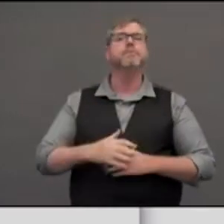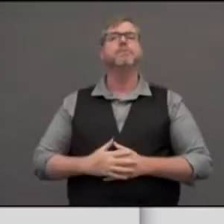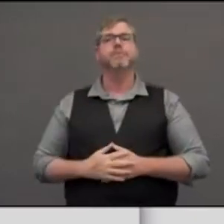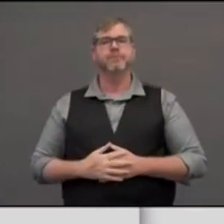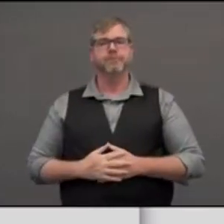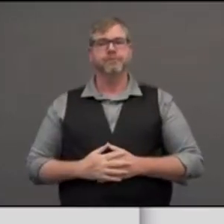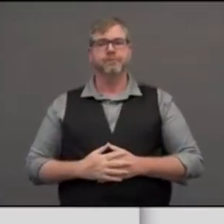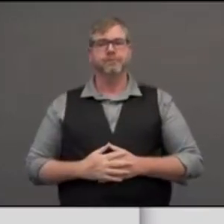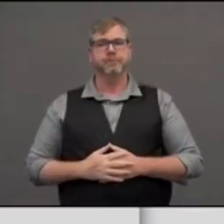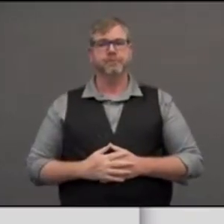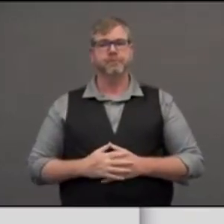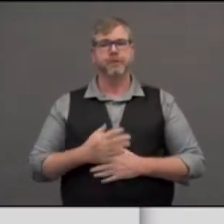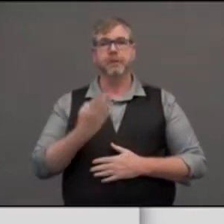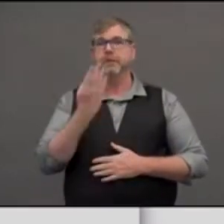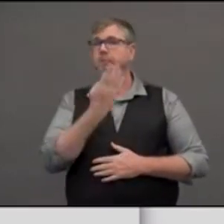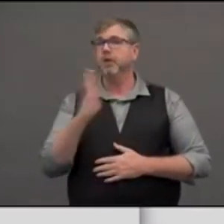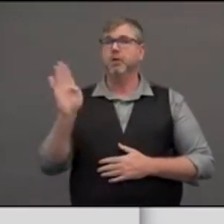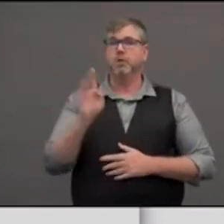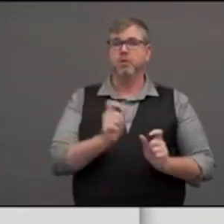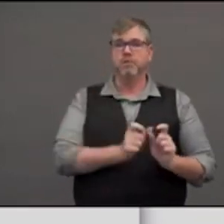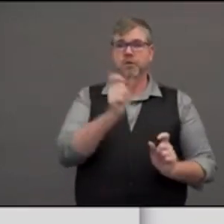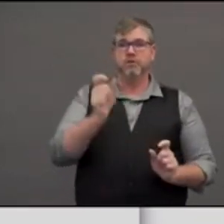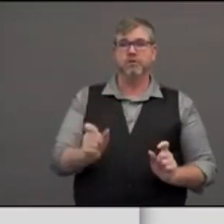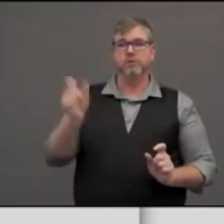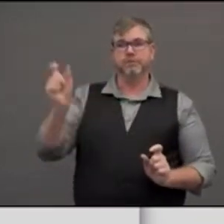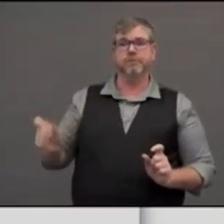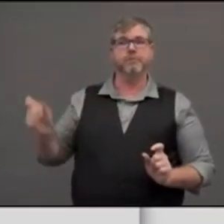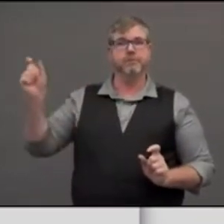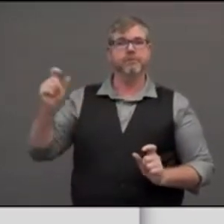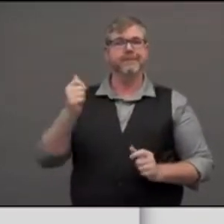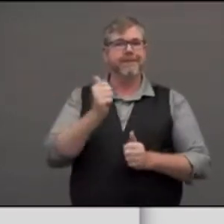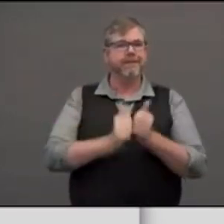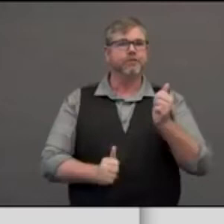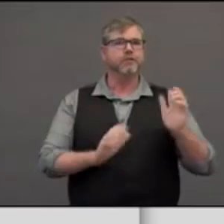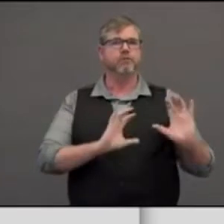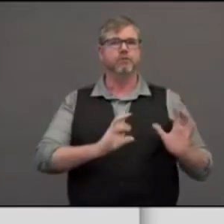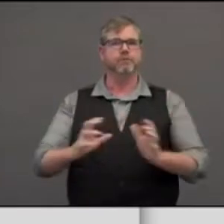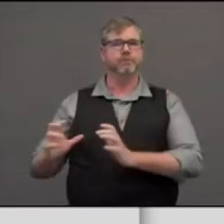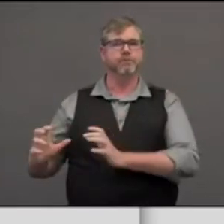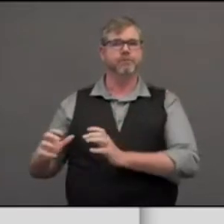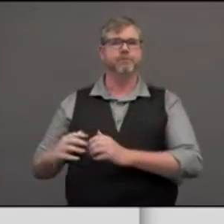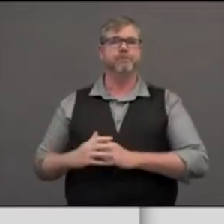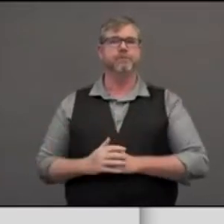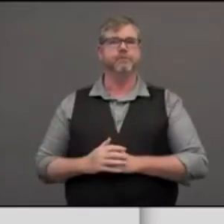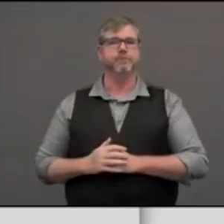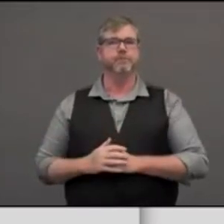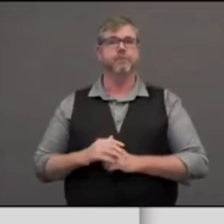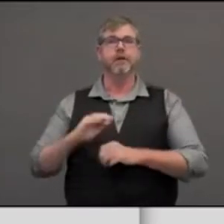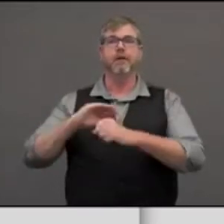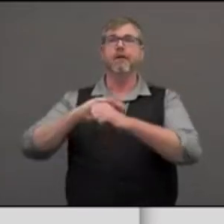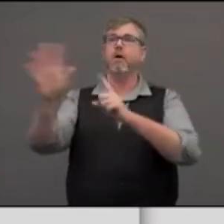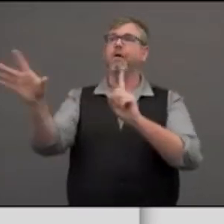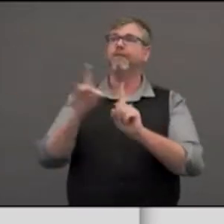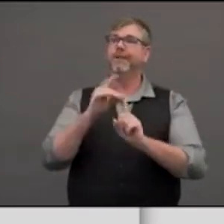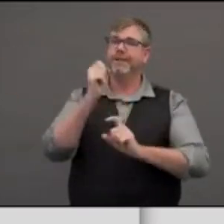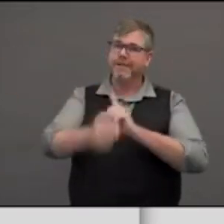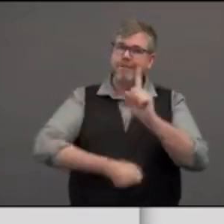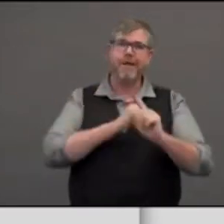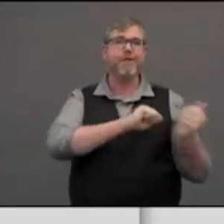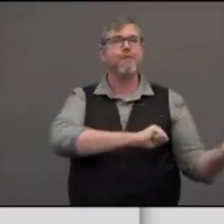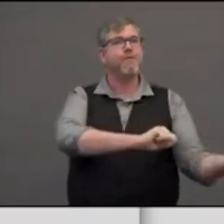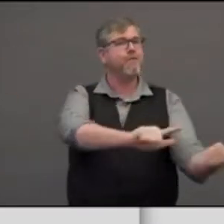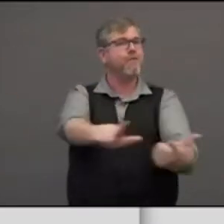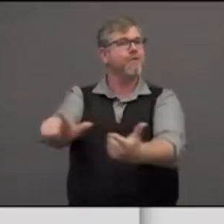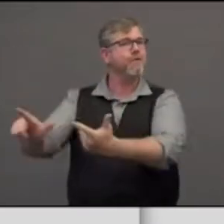group. So COVID-19 affects all of us, every one of us in some way. However, we're going to point